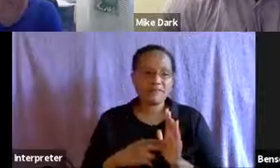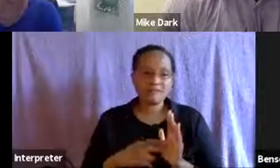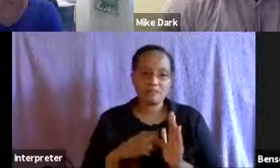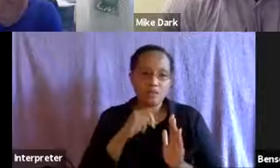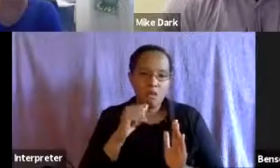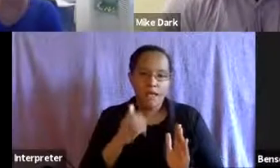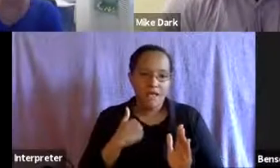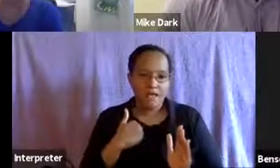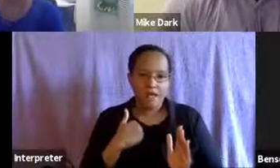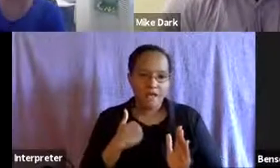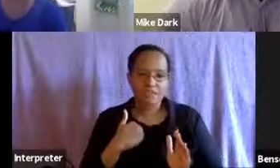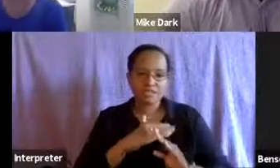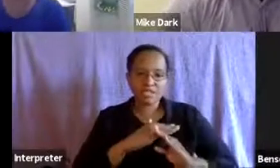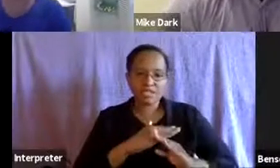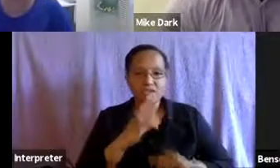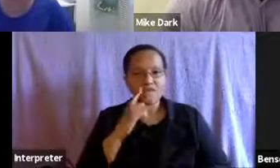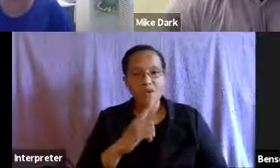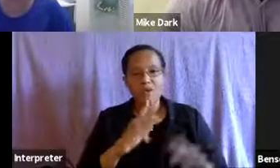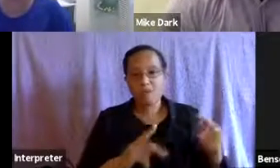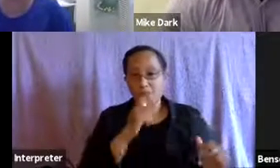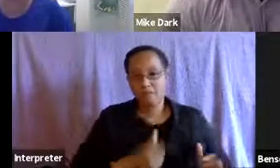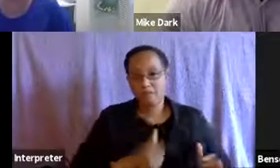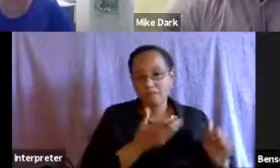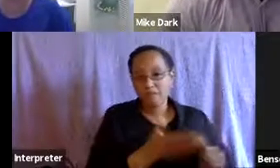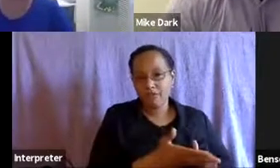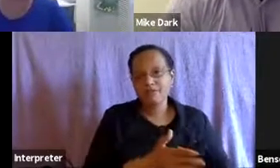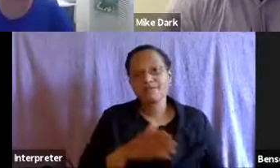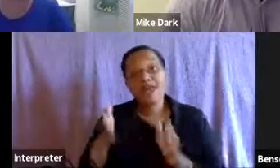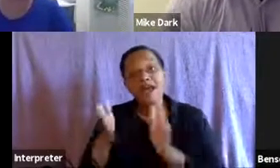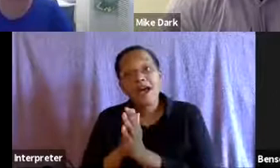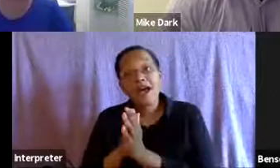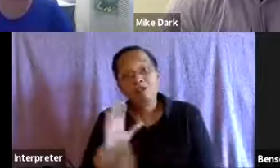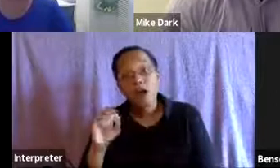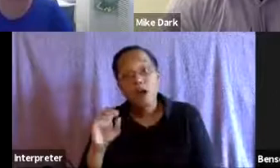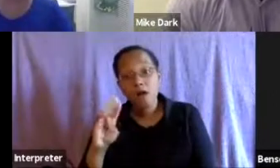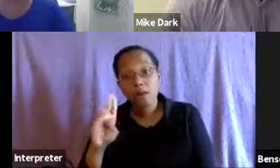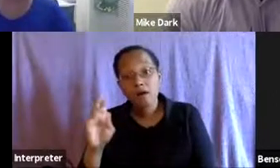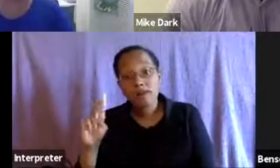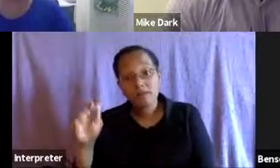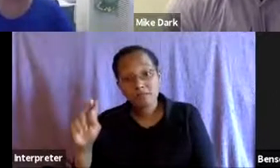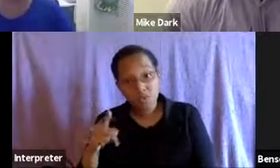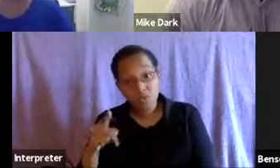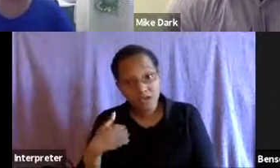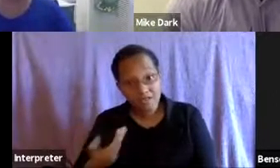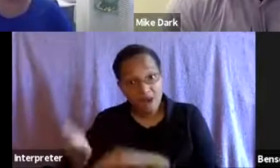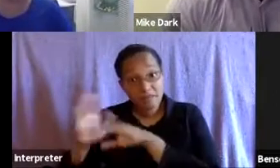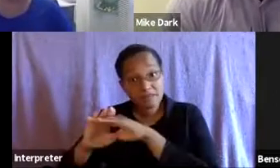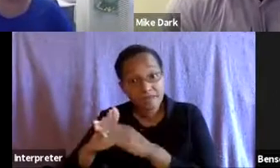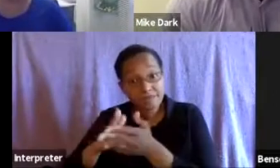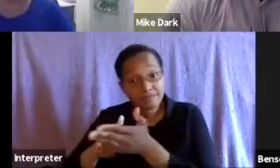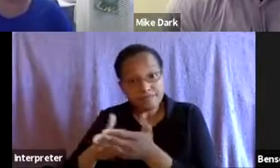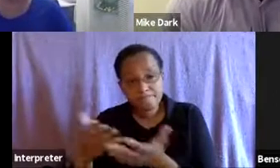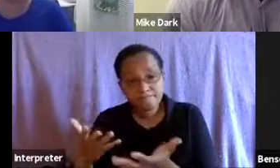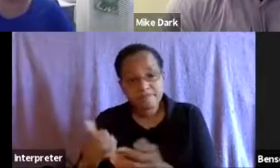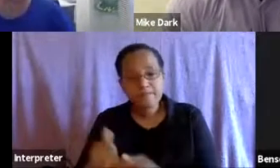lawsuit relating to care that's during the pandemic. Now, Newsom has not yet signed off